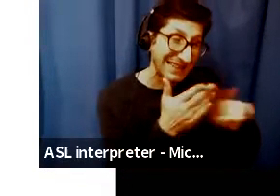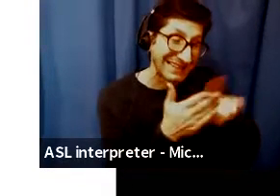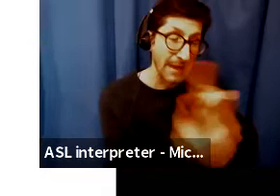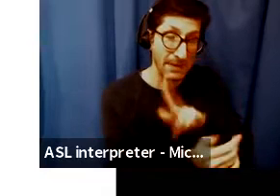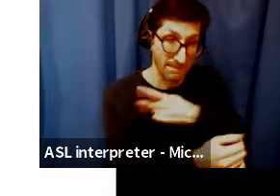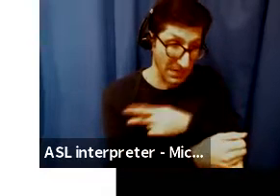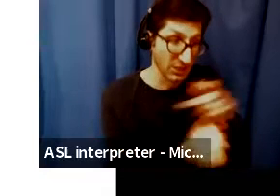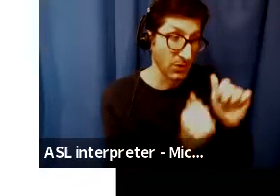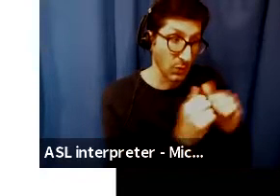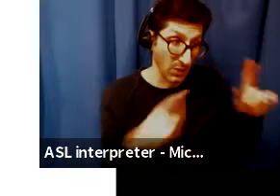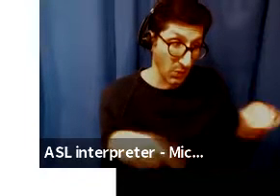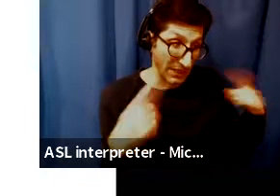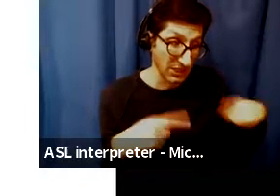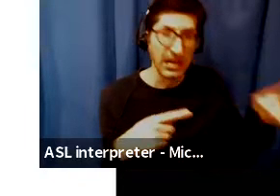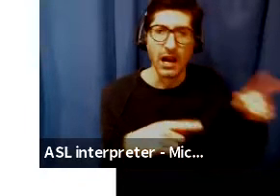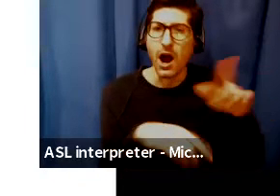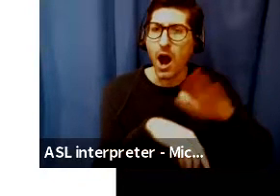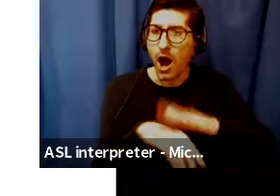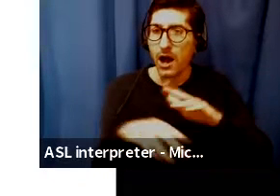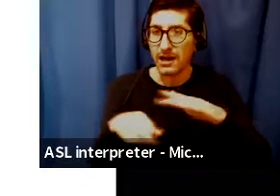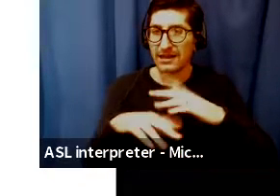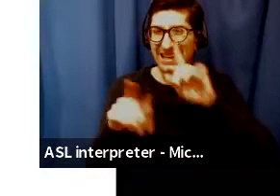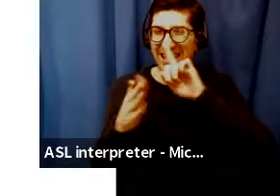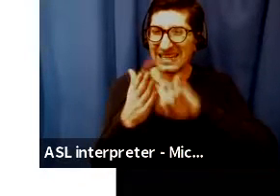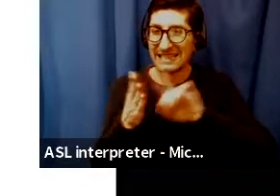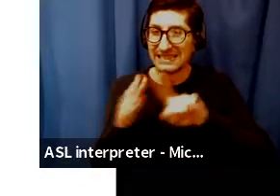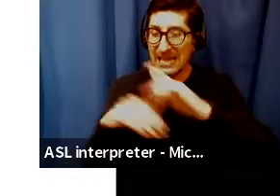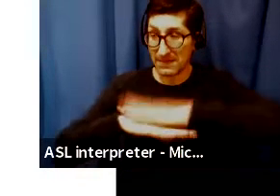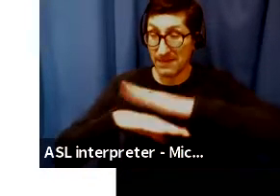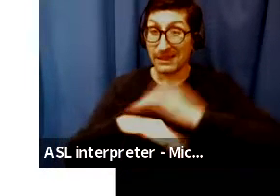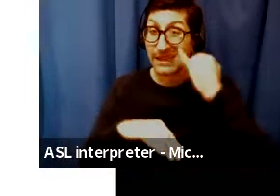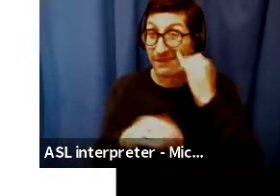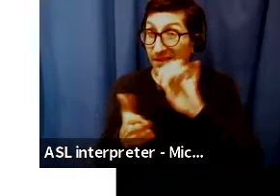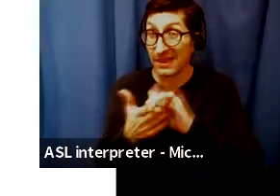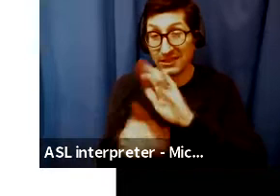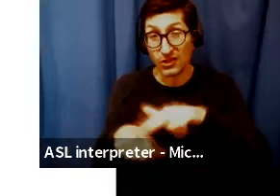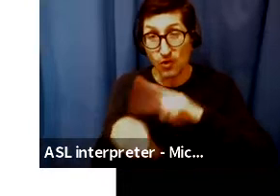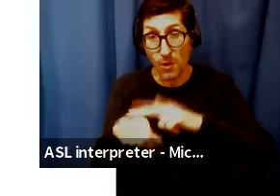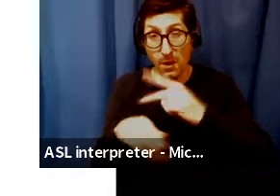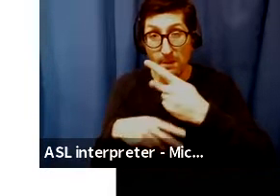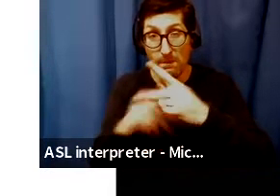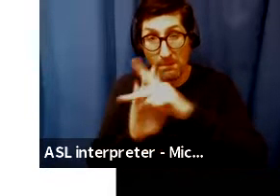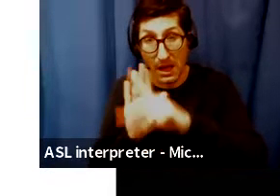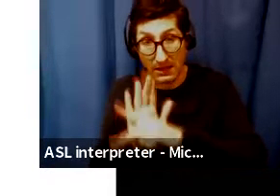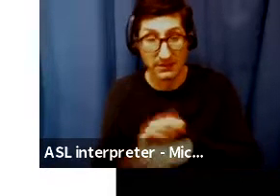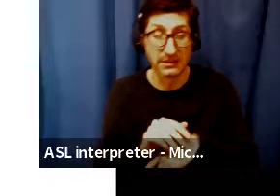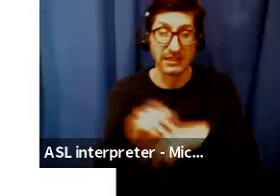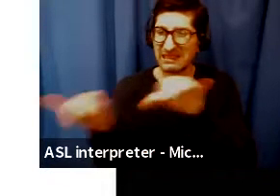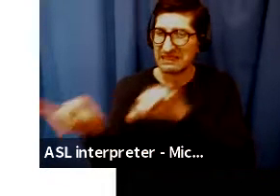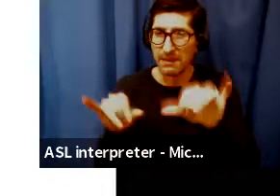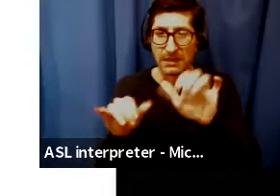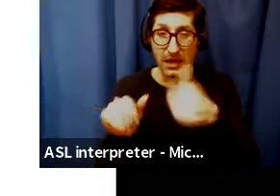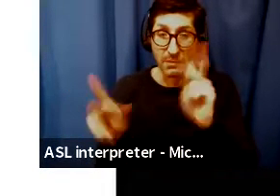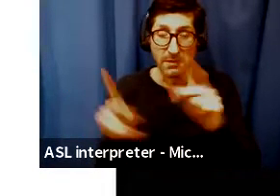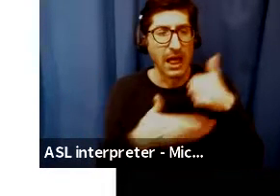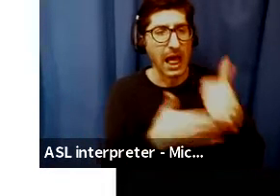uses a wheelchair on an exam table if that's how you examine others. Provide assistance with dressing and